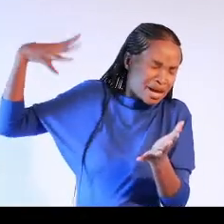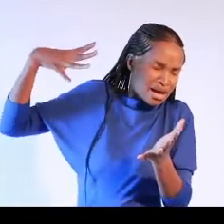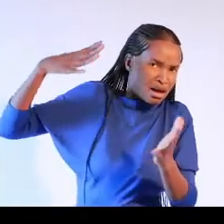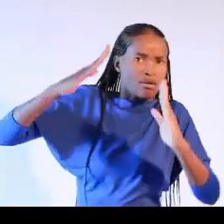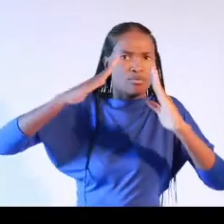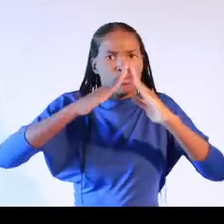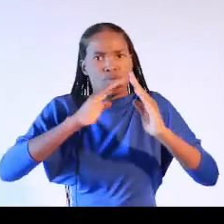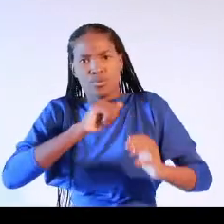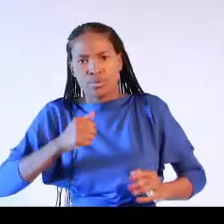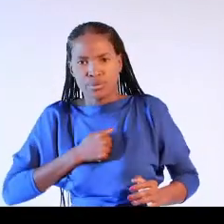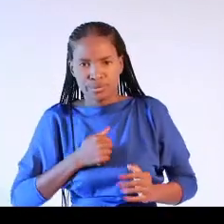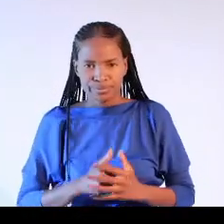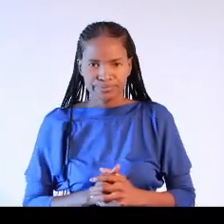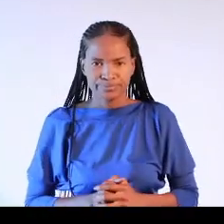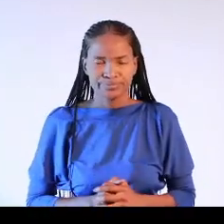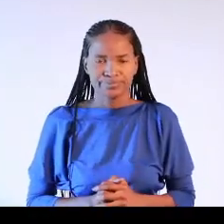roof.